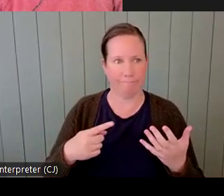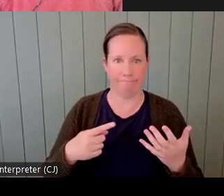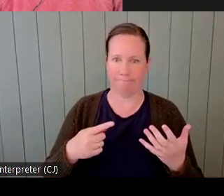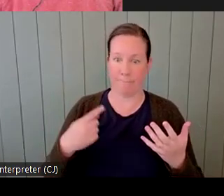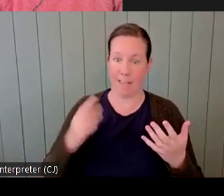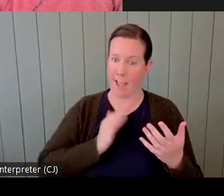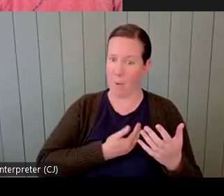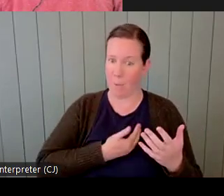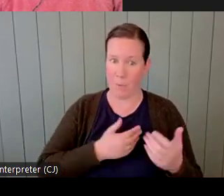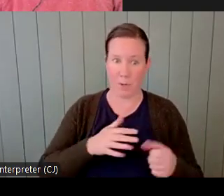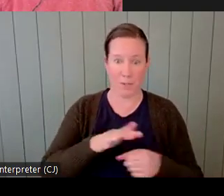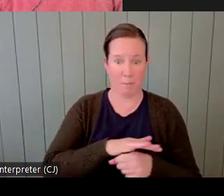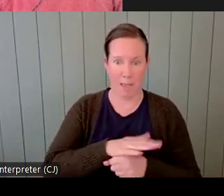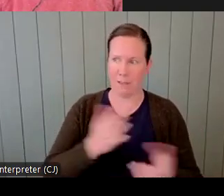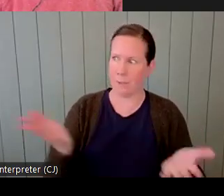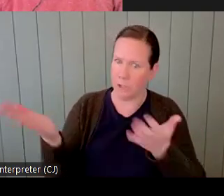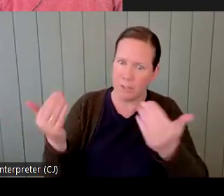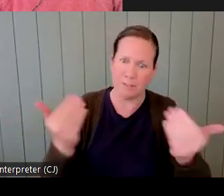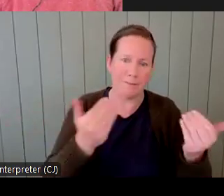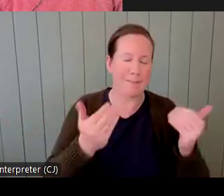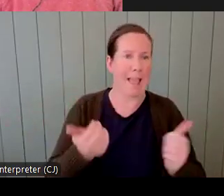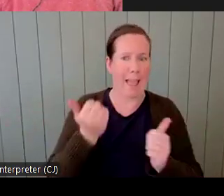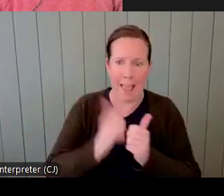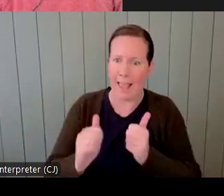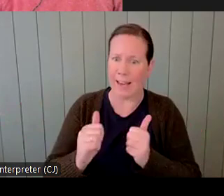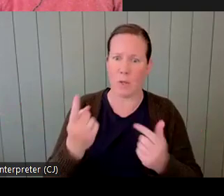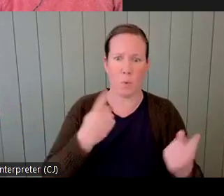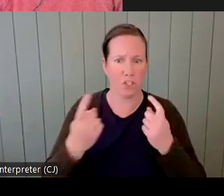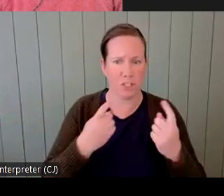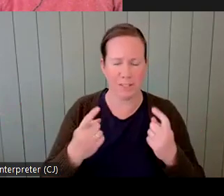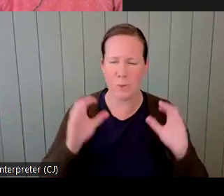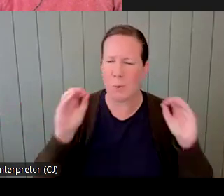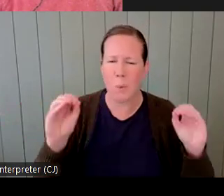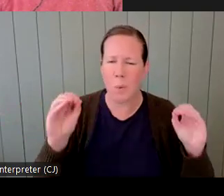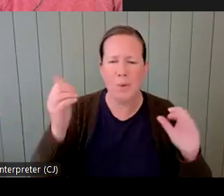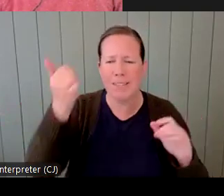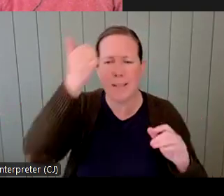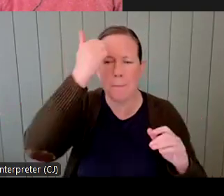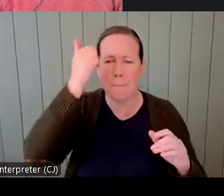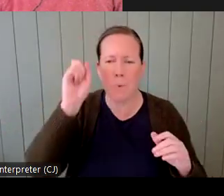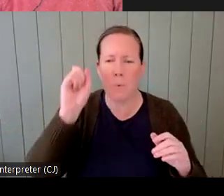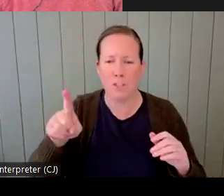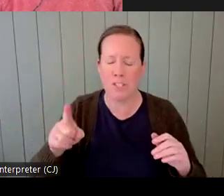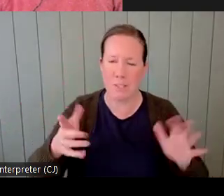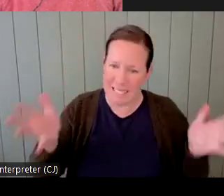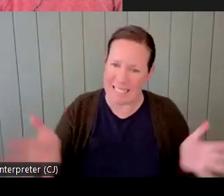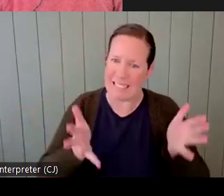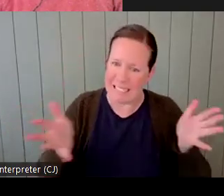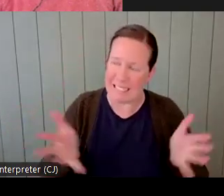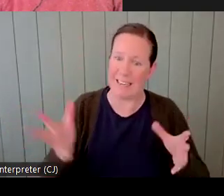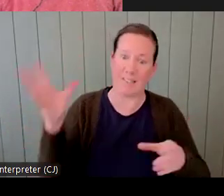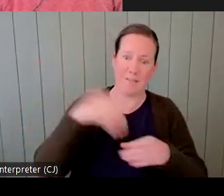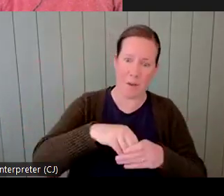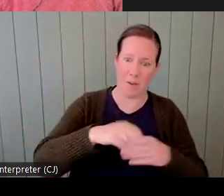there are no wrong questions, as we say, no dumb questions. So we encourage people to join our community